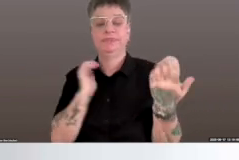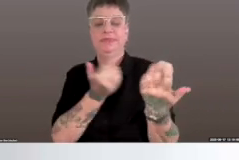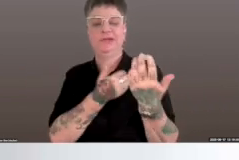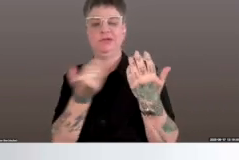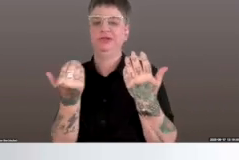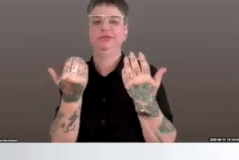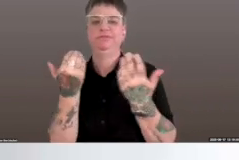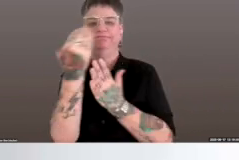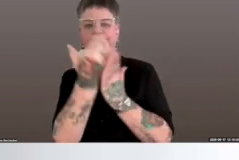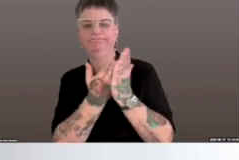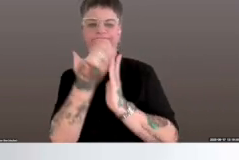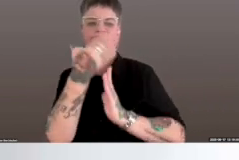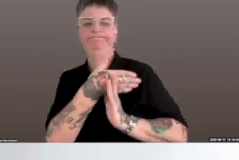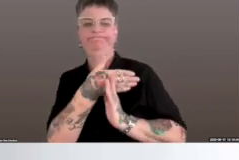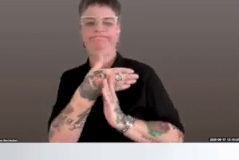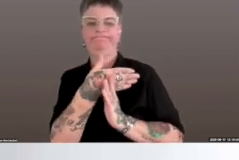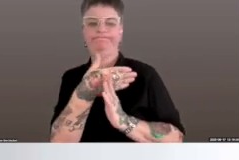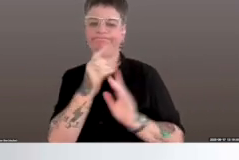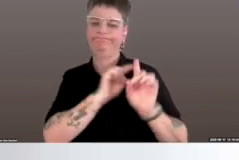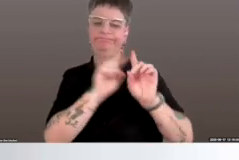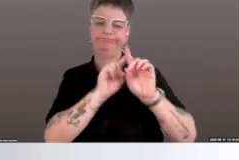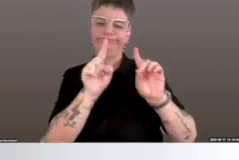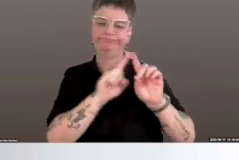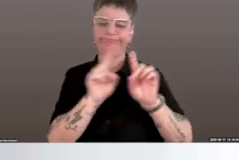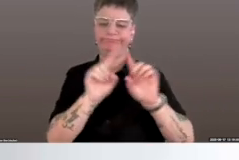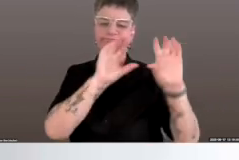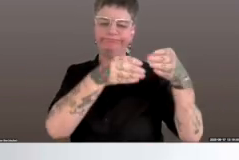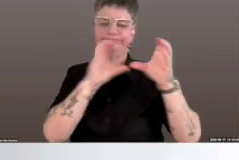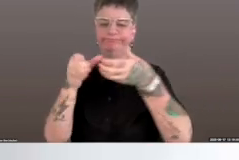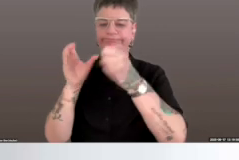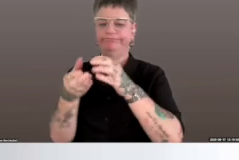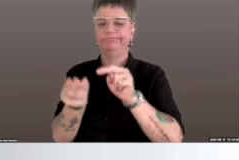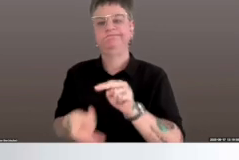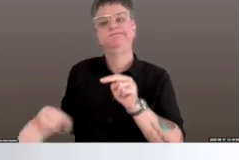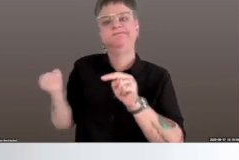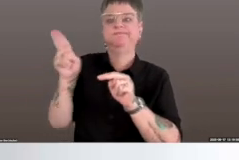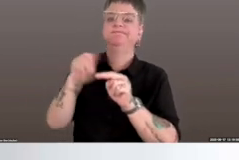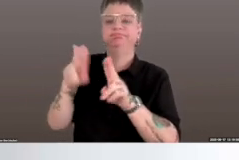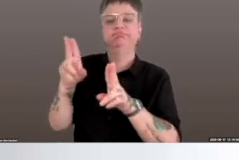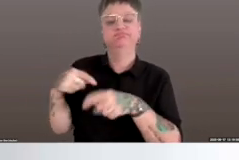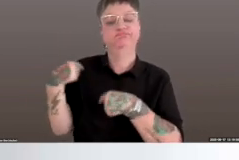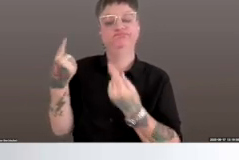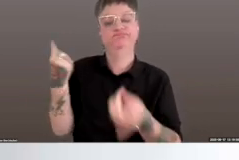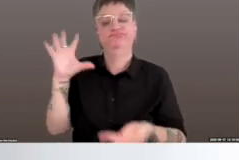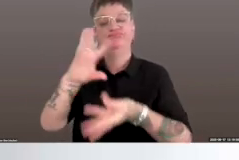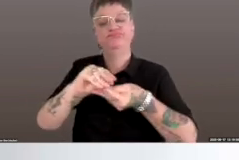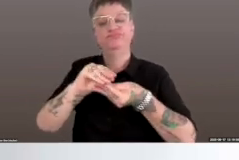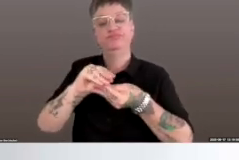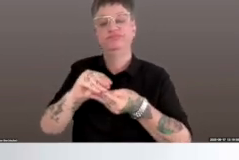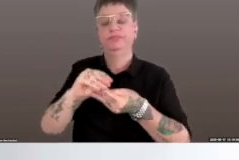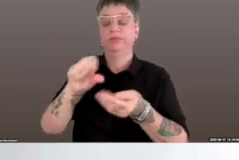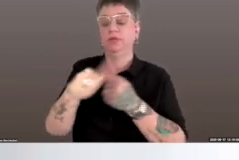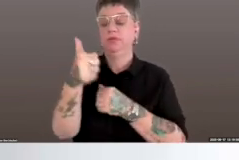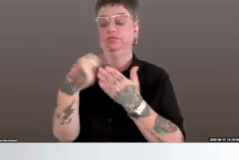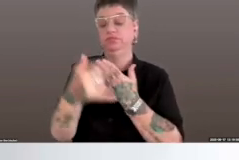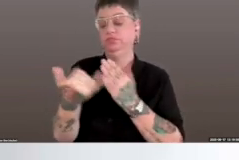benefited priority populations have increased overall. Earlier projects, such as the Clean